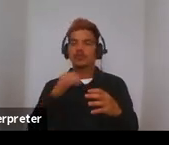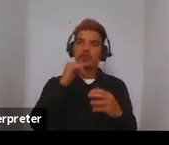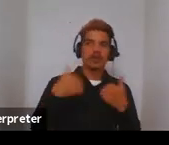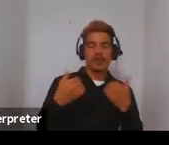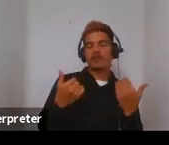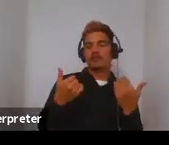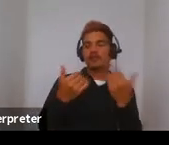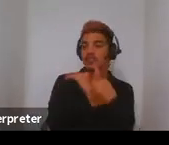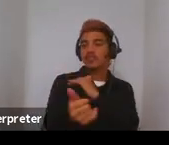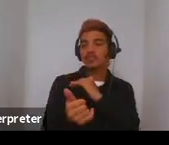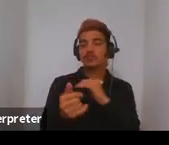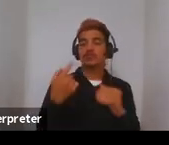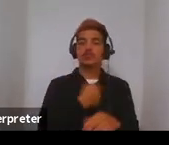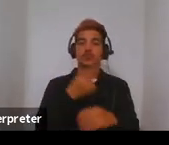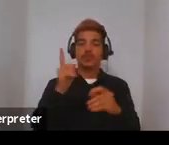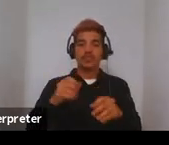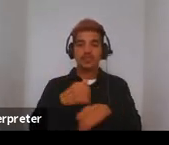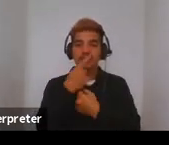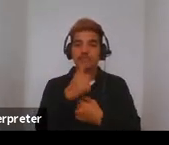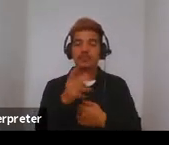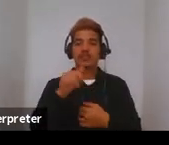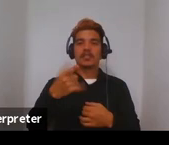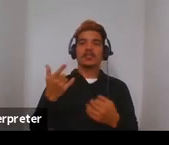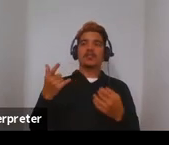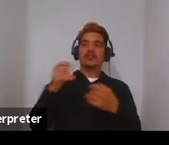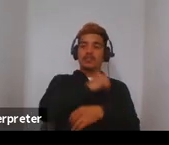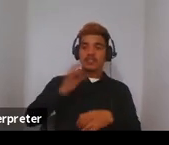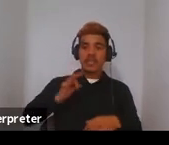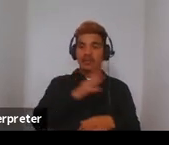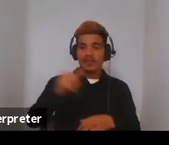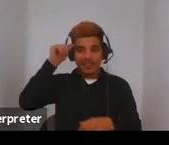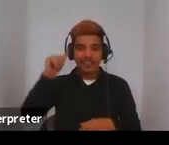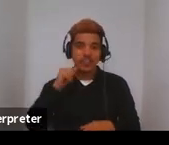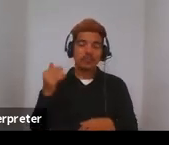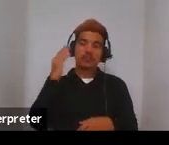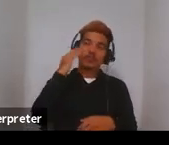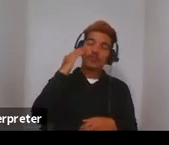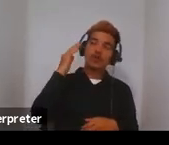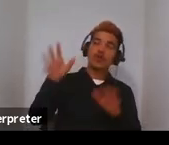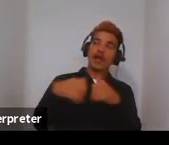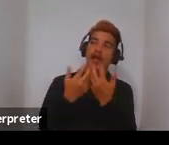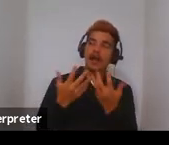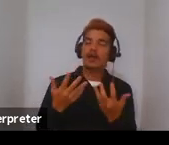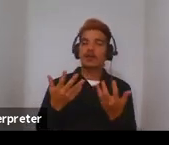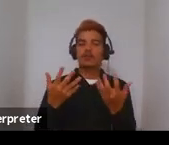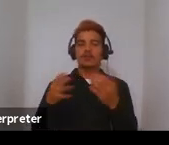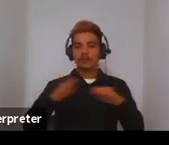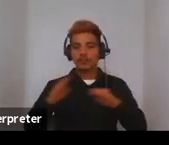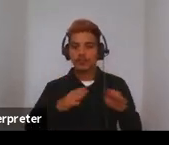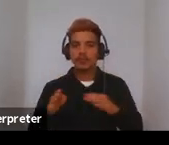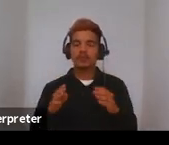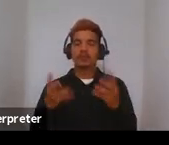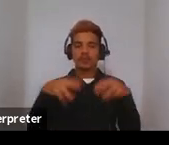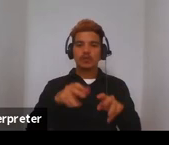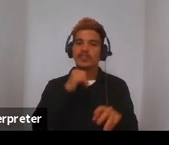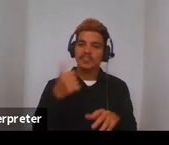we need to make sure that teachers, staff, and adults around young people know how to call out that behavior in a way that doesn't just